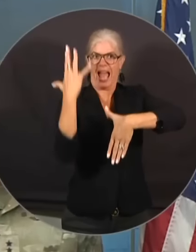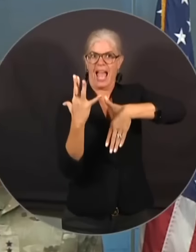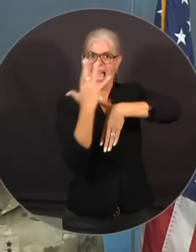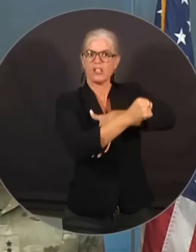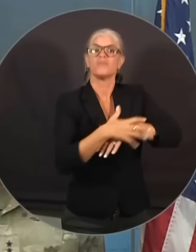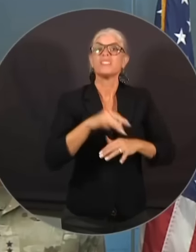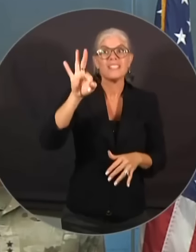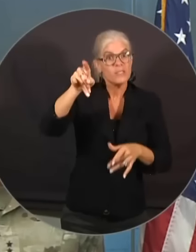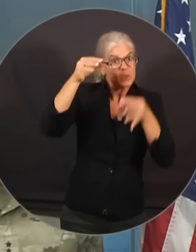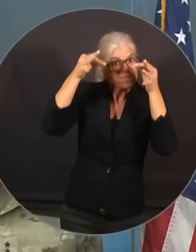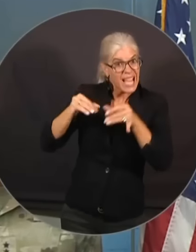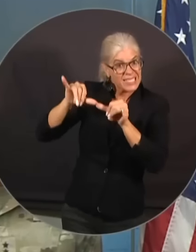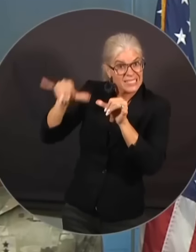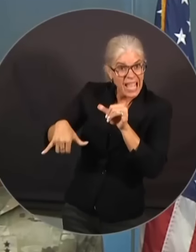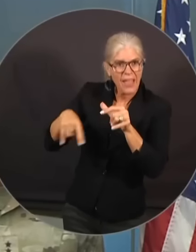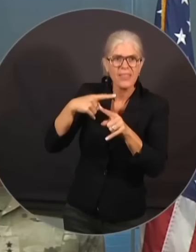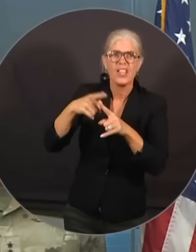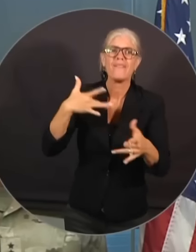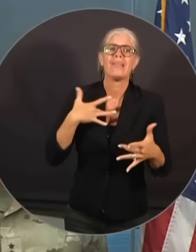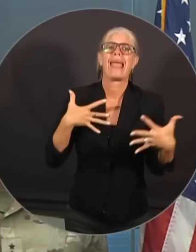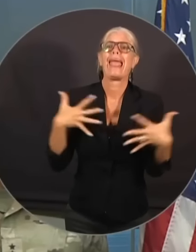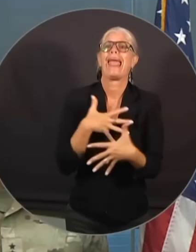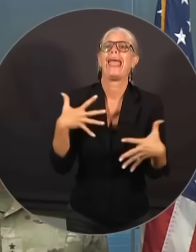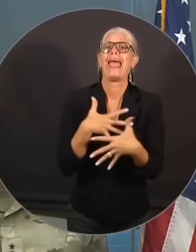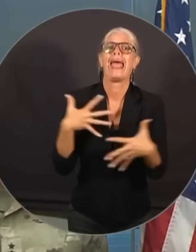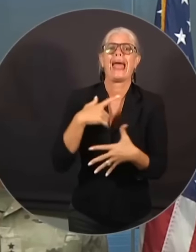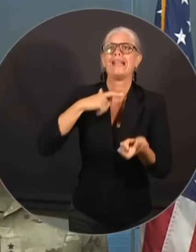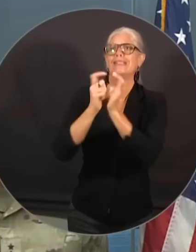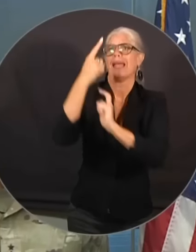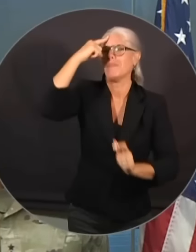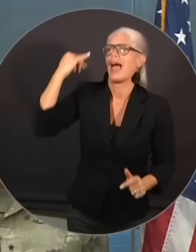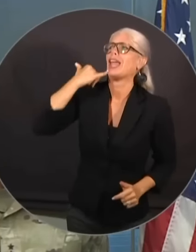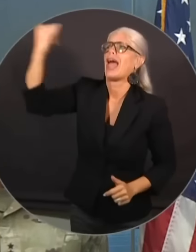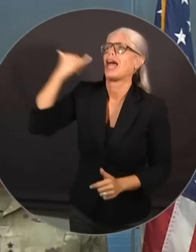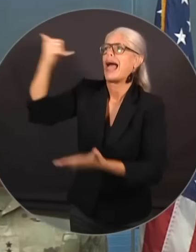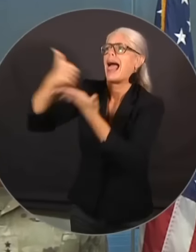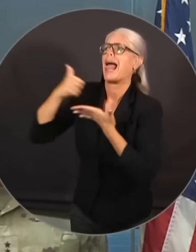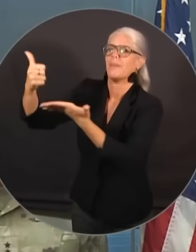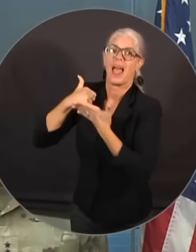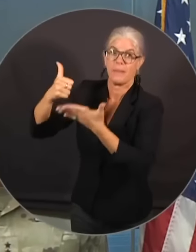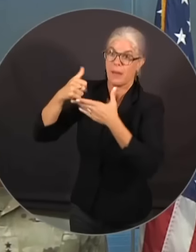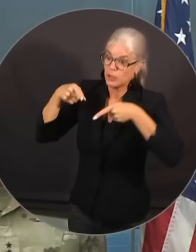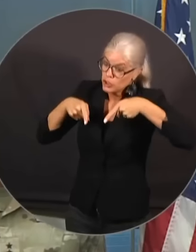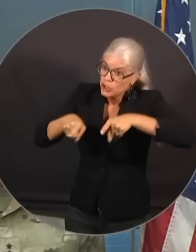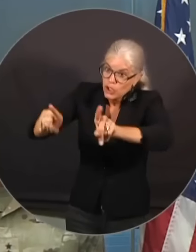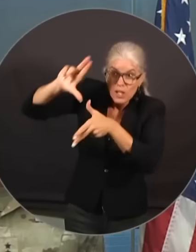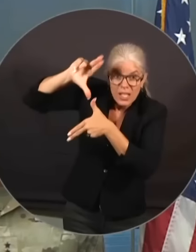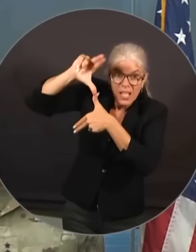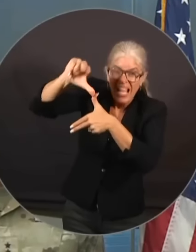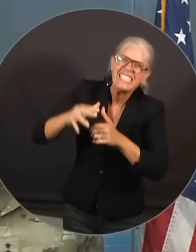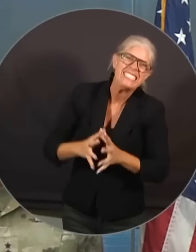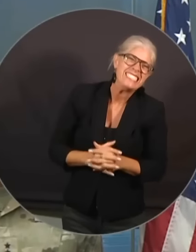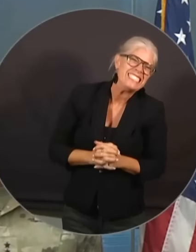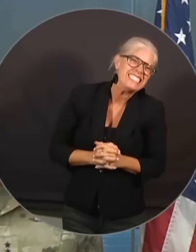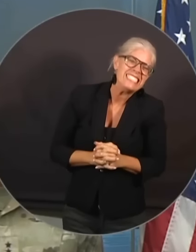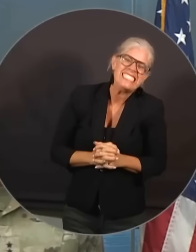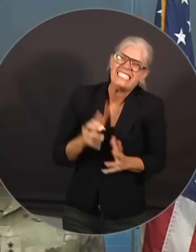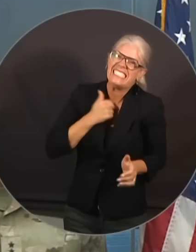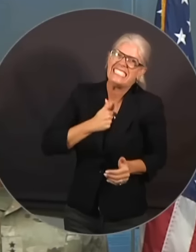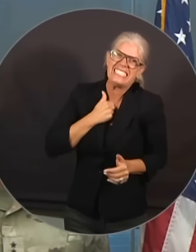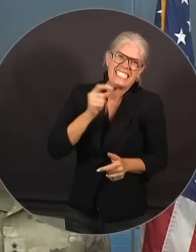then you call in the middle of the storm, I think in pretty much all instances, they're going to say, we're going to have to wait. So be